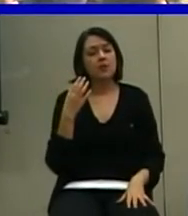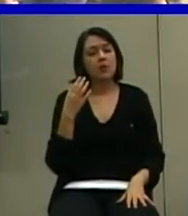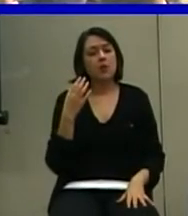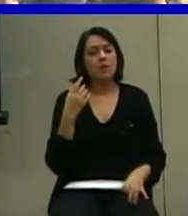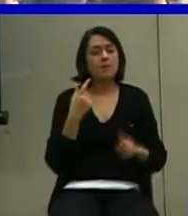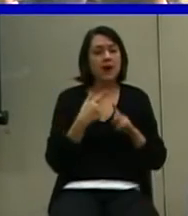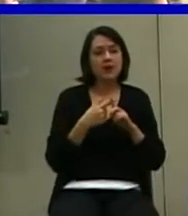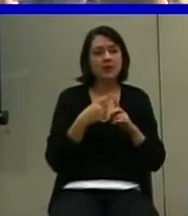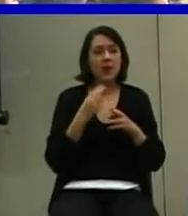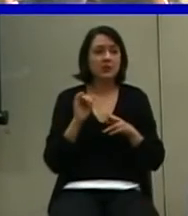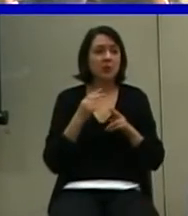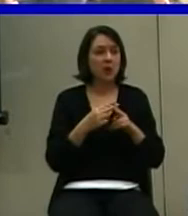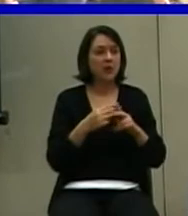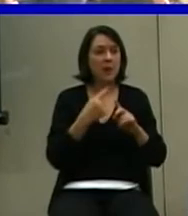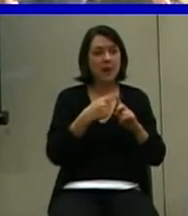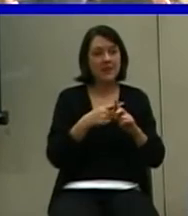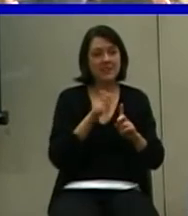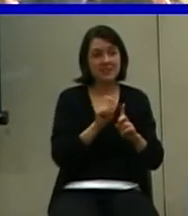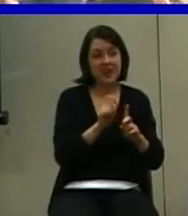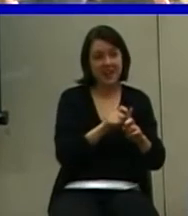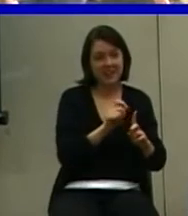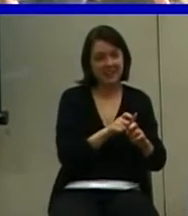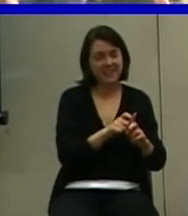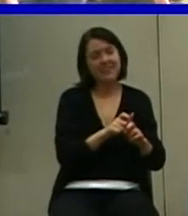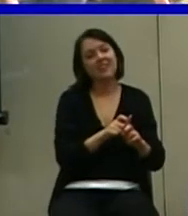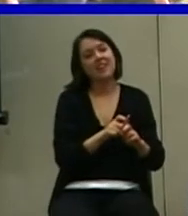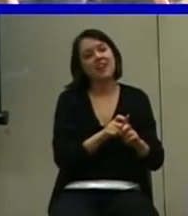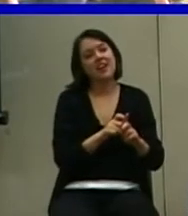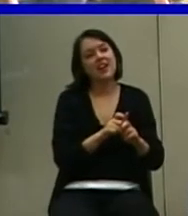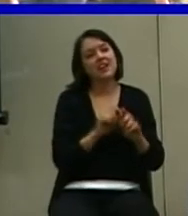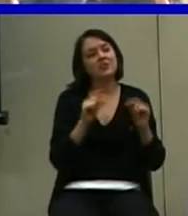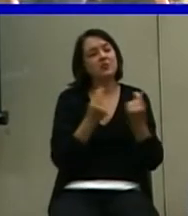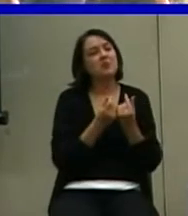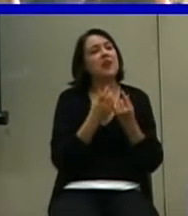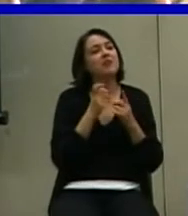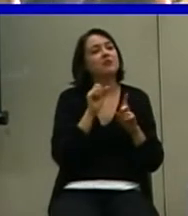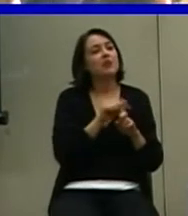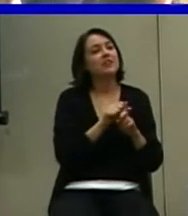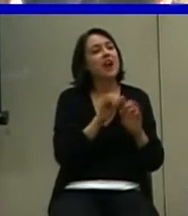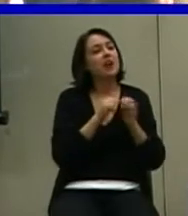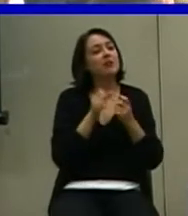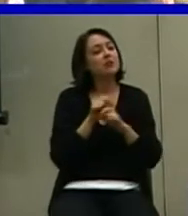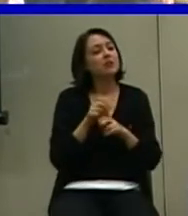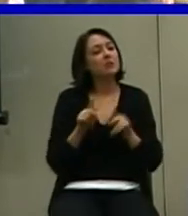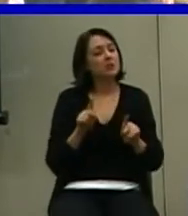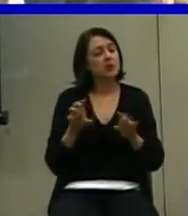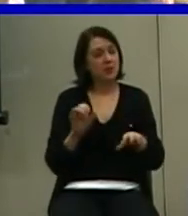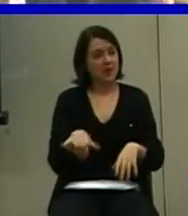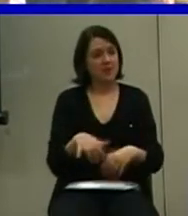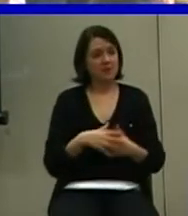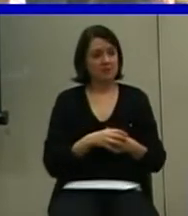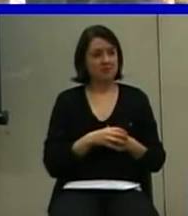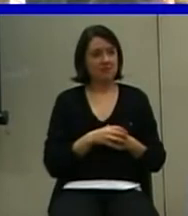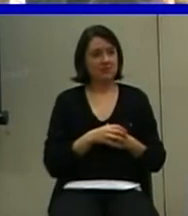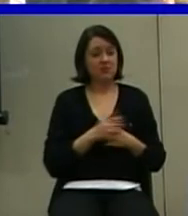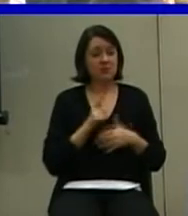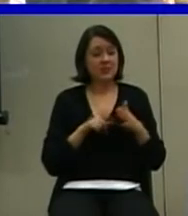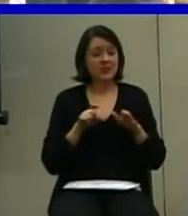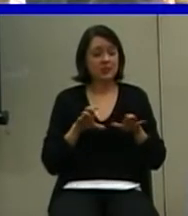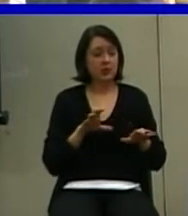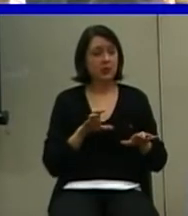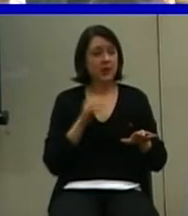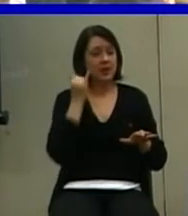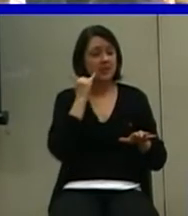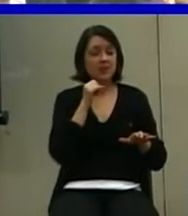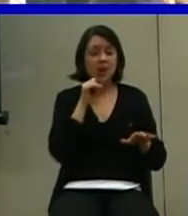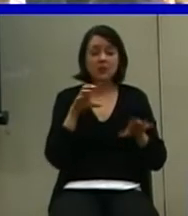positive nag. It's a set of tricks. How do we trick people into doing these things? That's what we need to do, because if